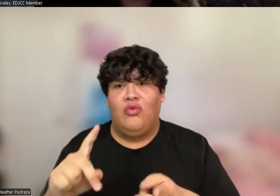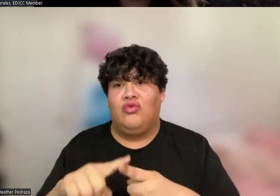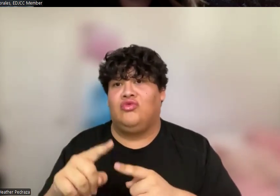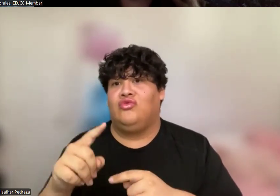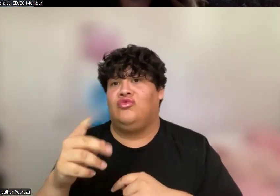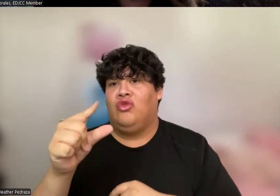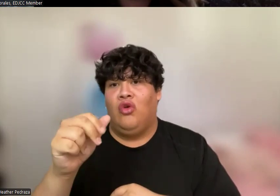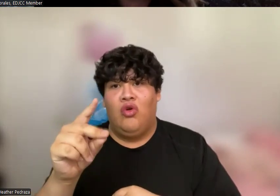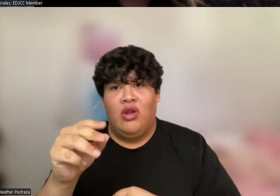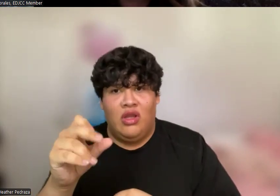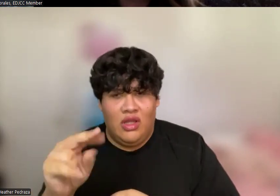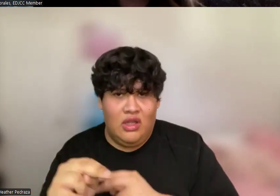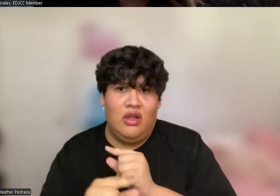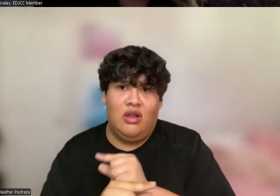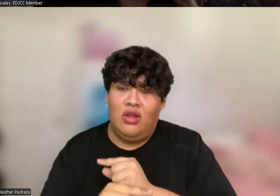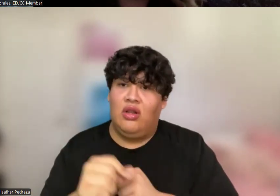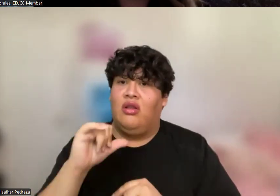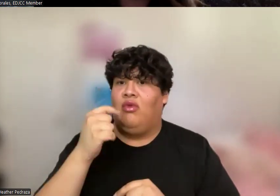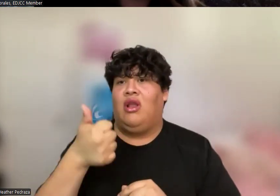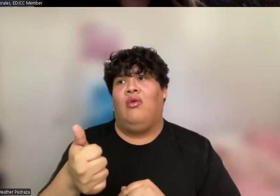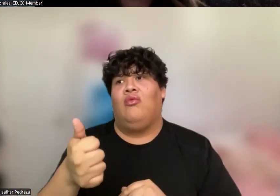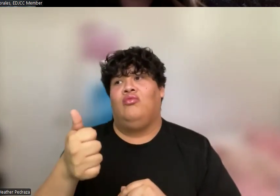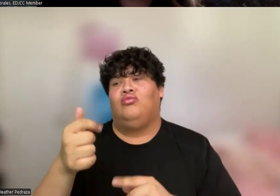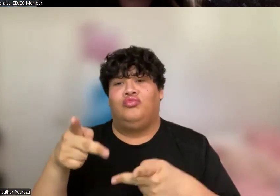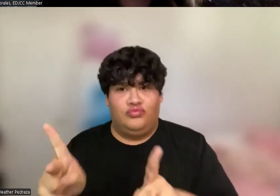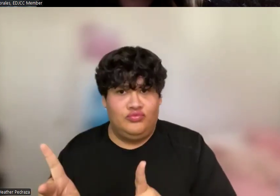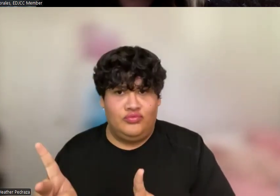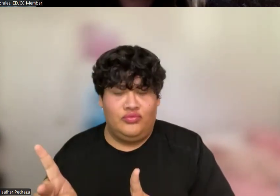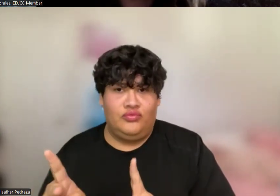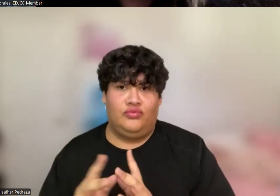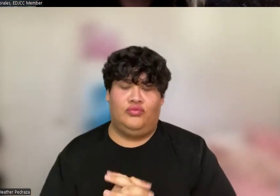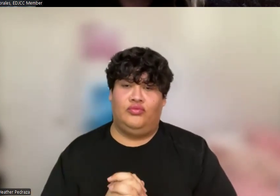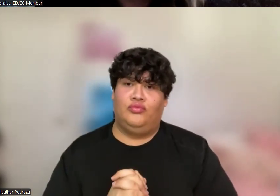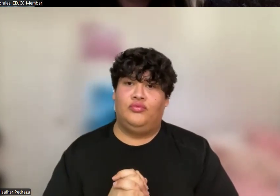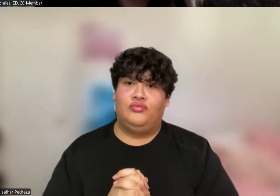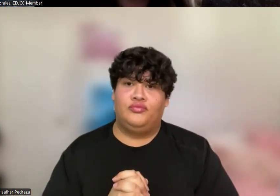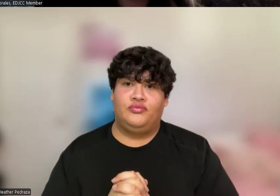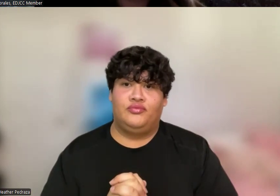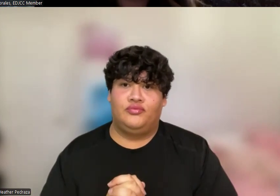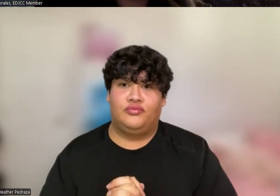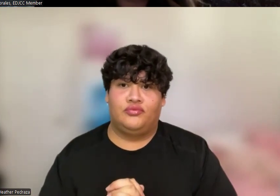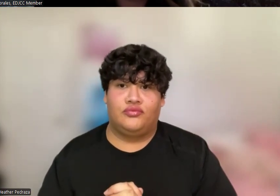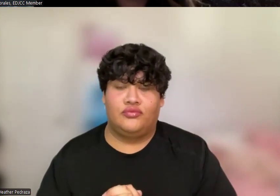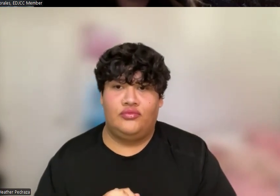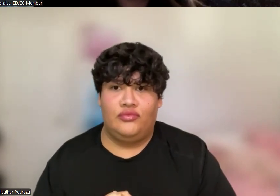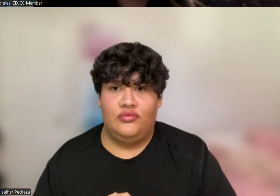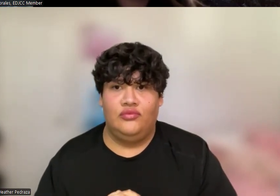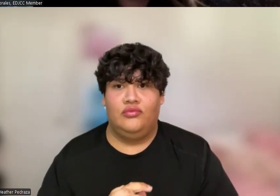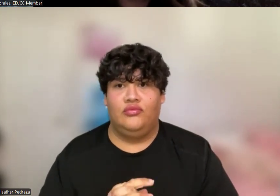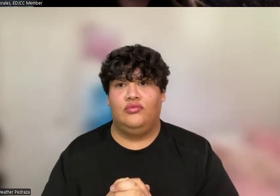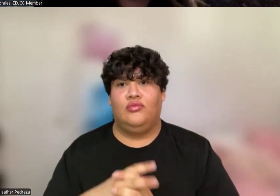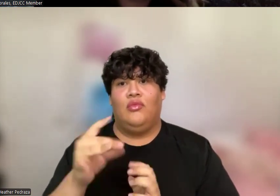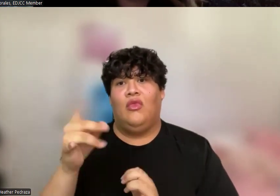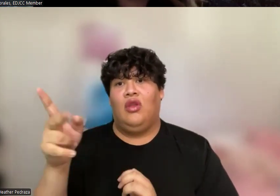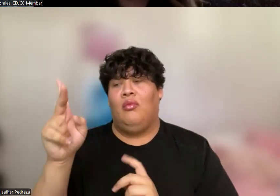without resident consent, even if a serious abuse allegation is confirmed and the resident is unable to advocate